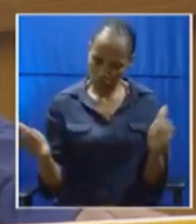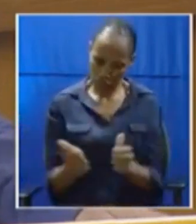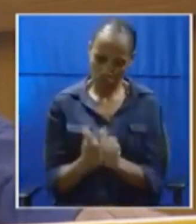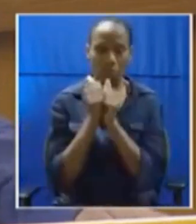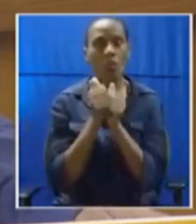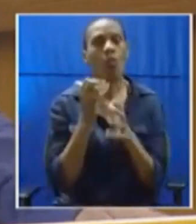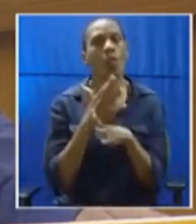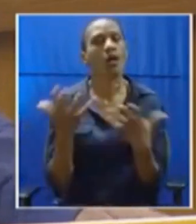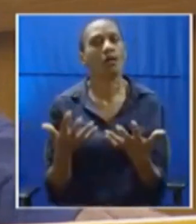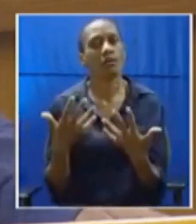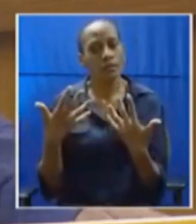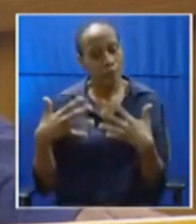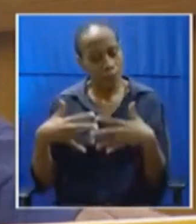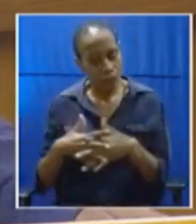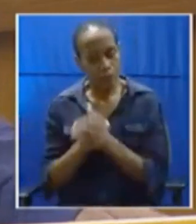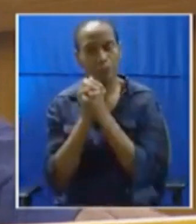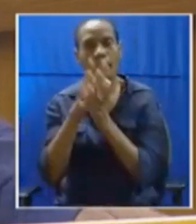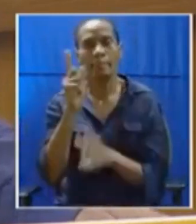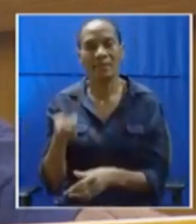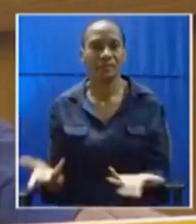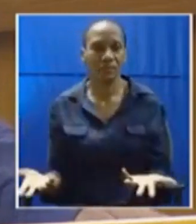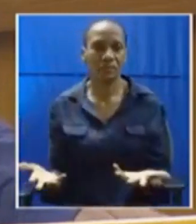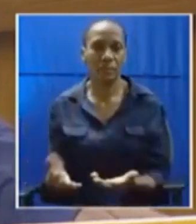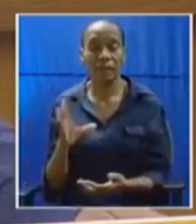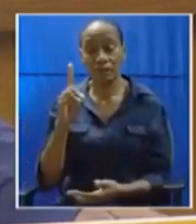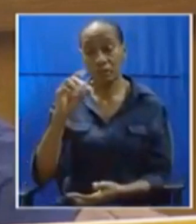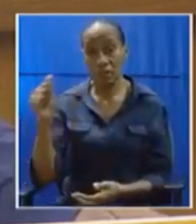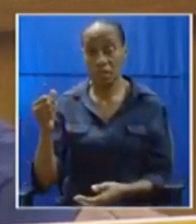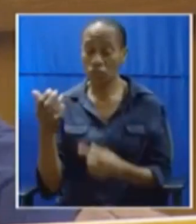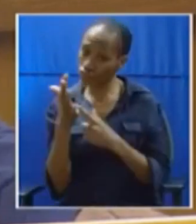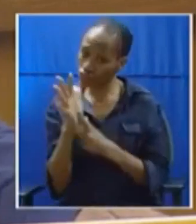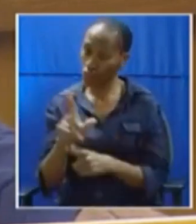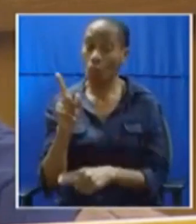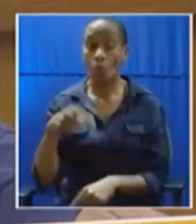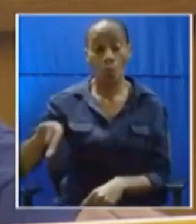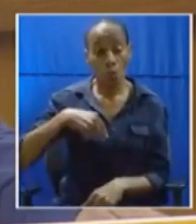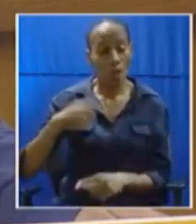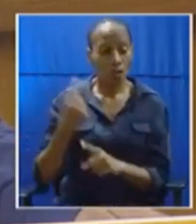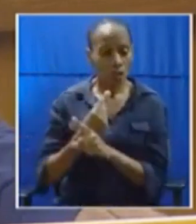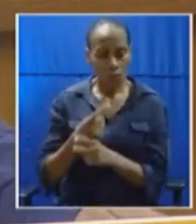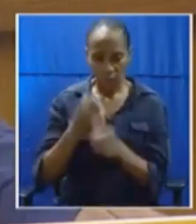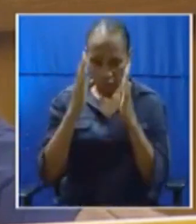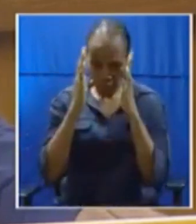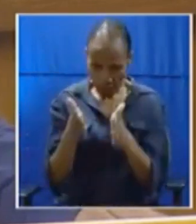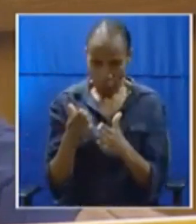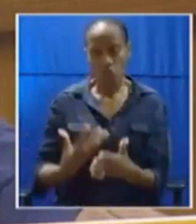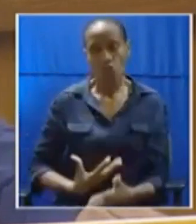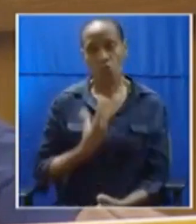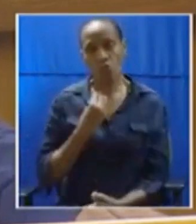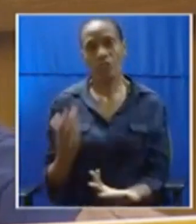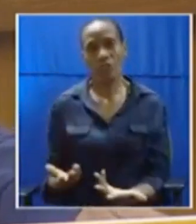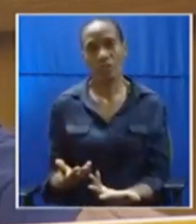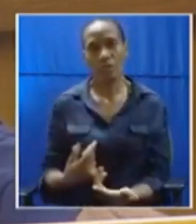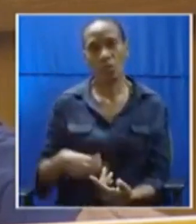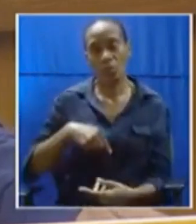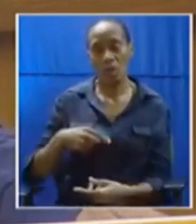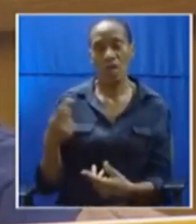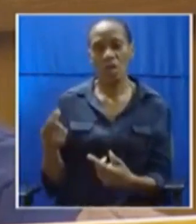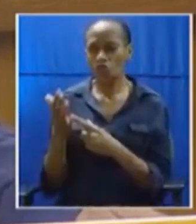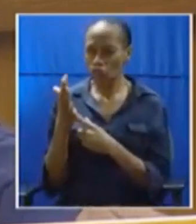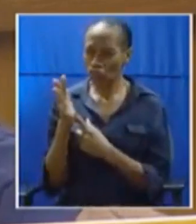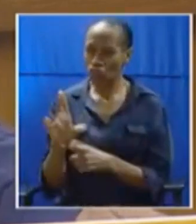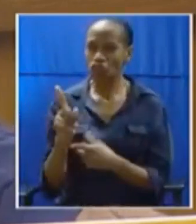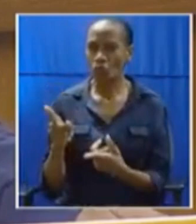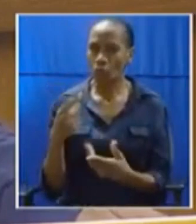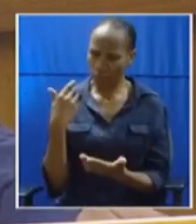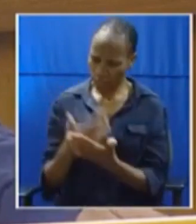of their birth. The DA has proven that where we govern, we put youth at the center of our agenda and have a track record of actually